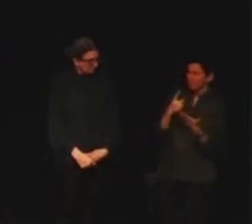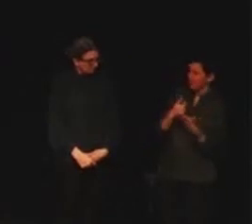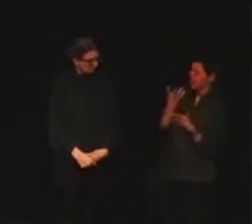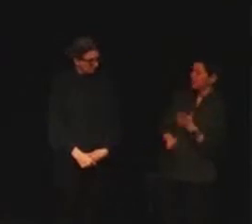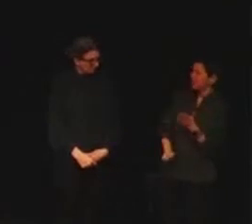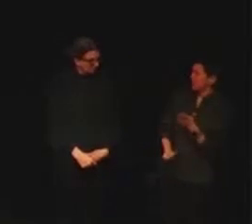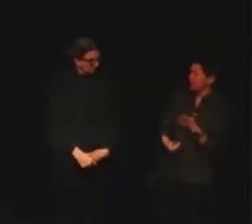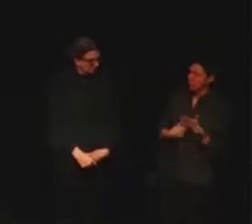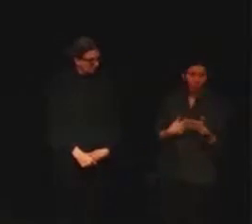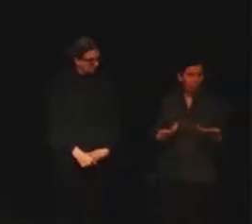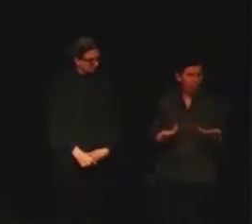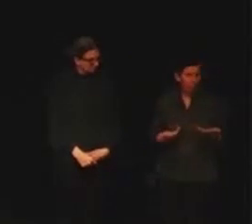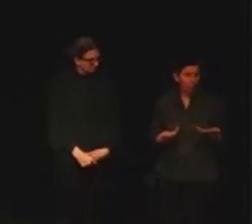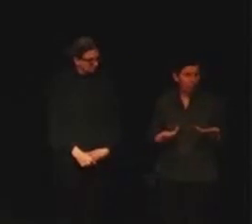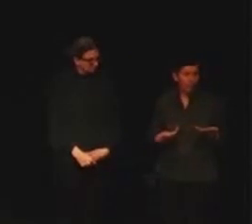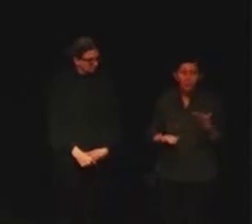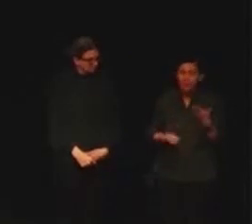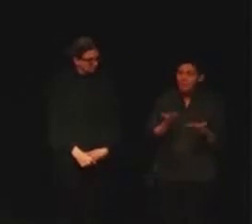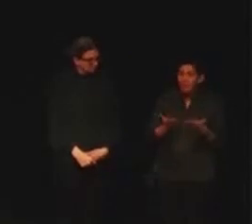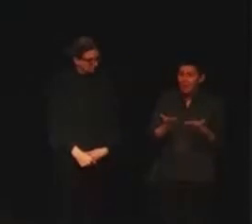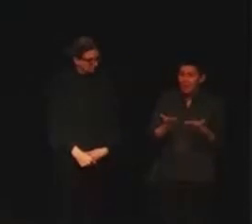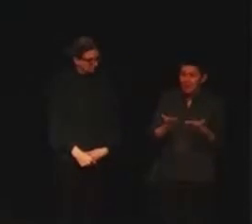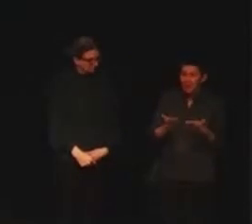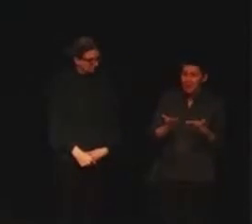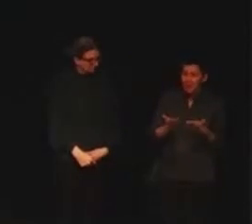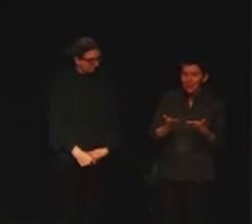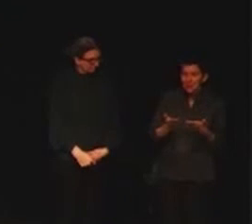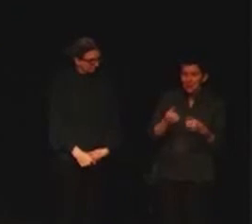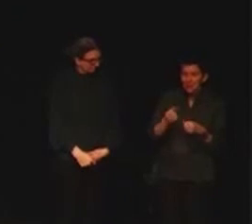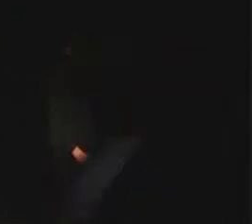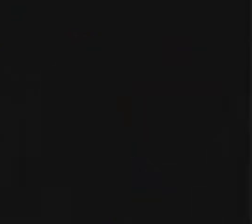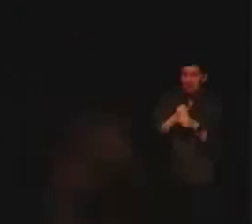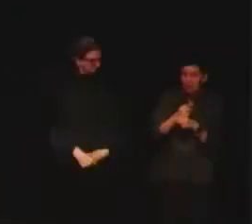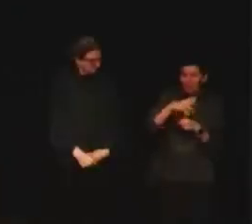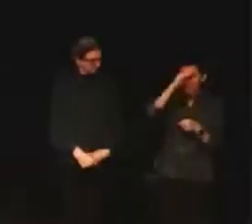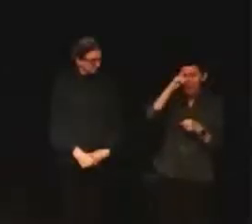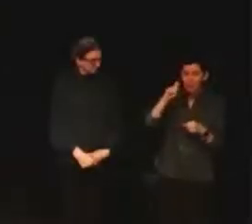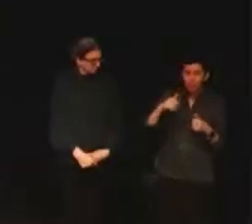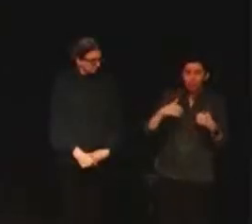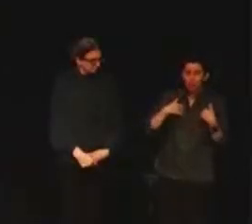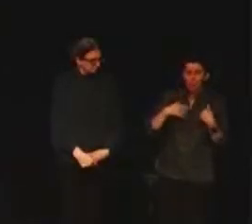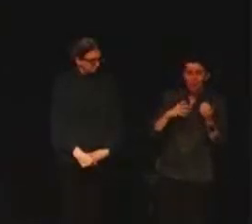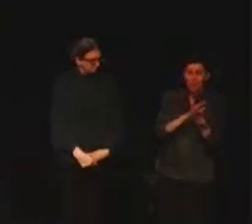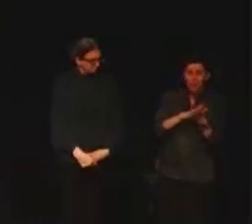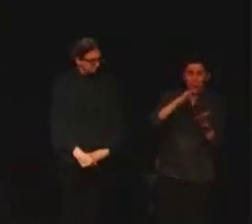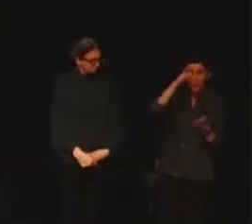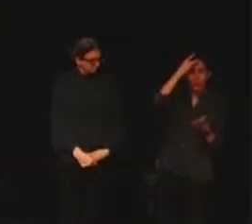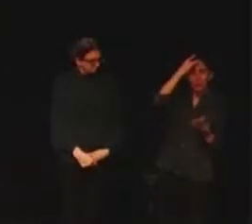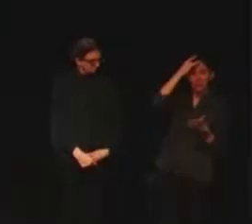something. What about putting on a post-it note to the barista, opening up the